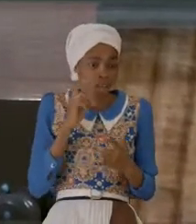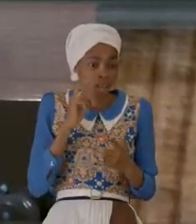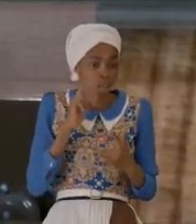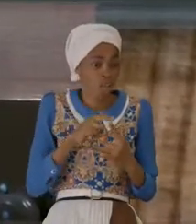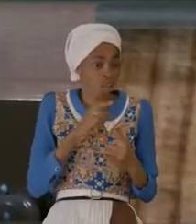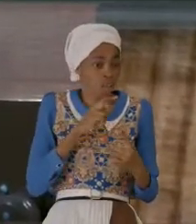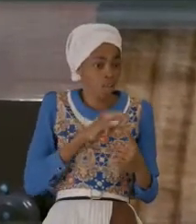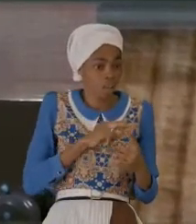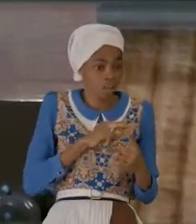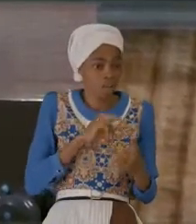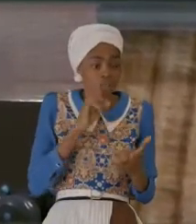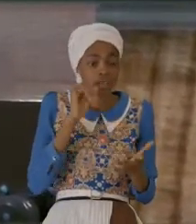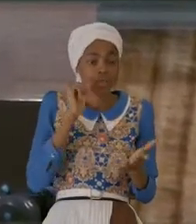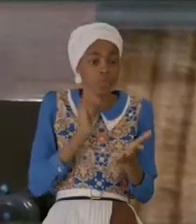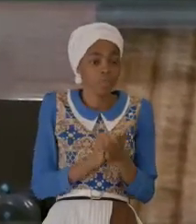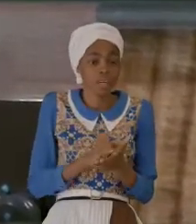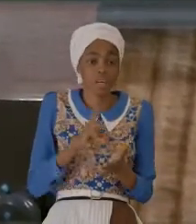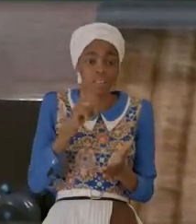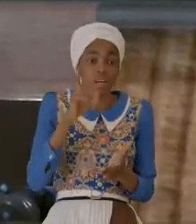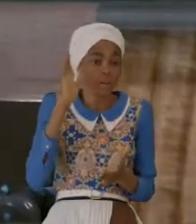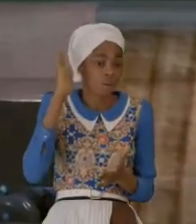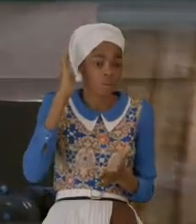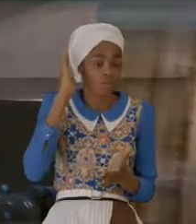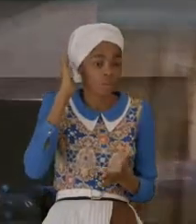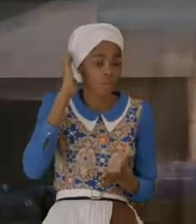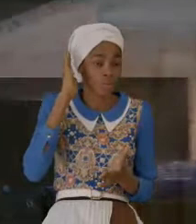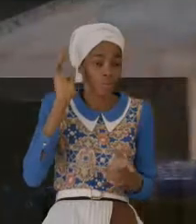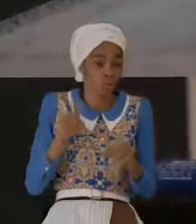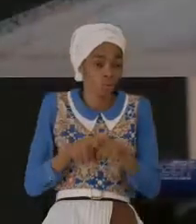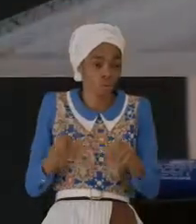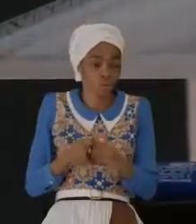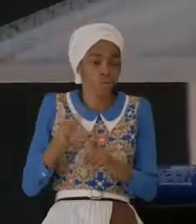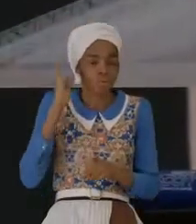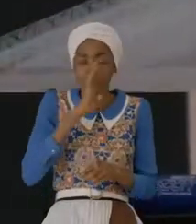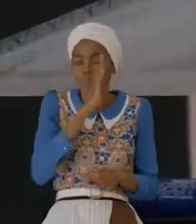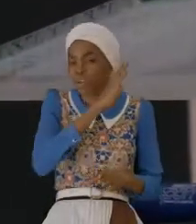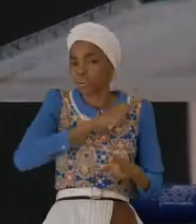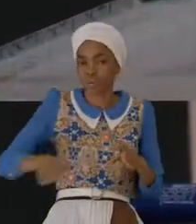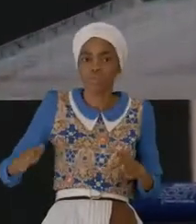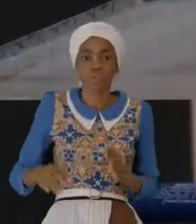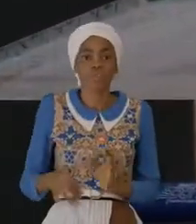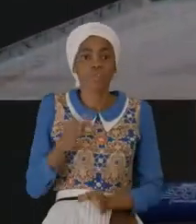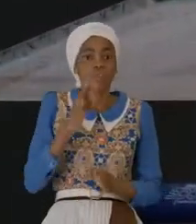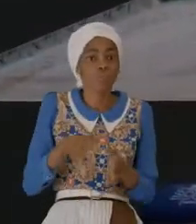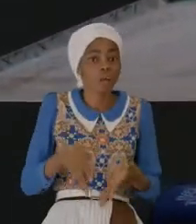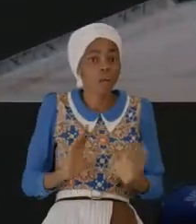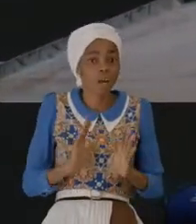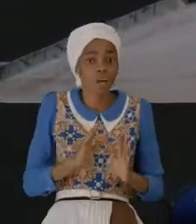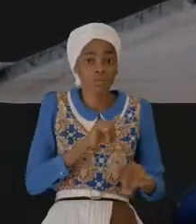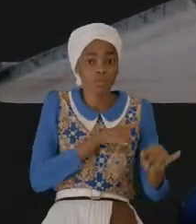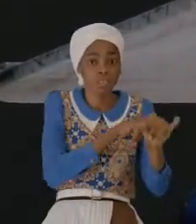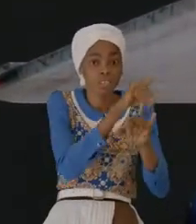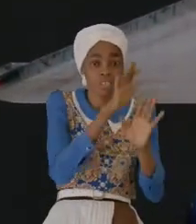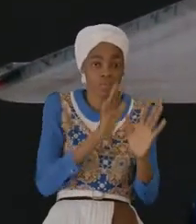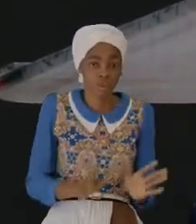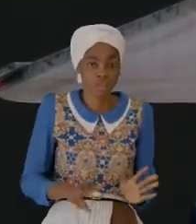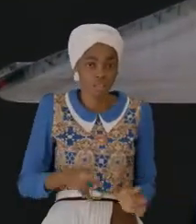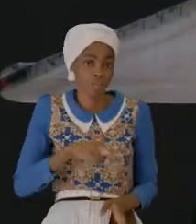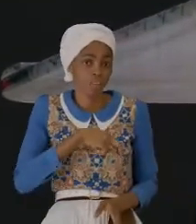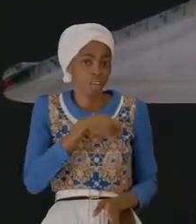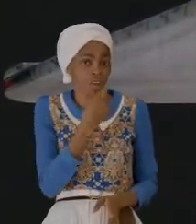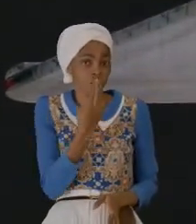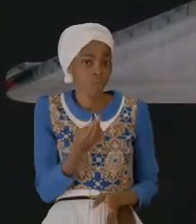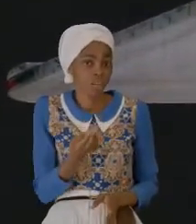thou also shall be cut off if your love the deceivers the religious